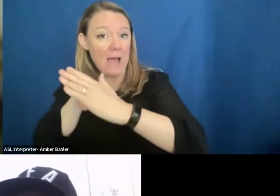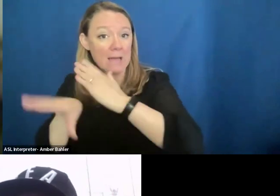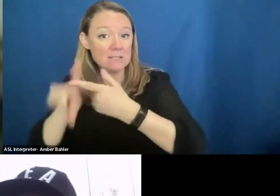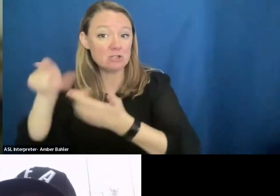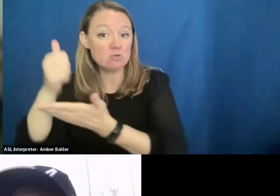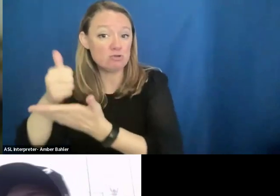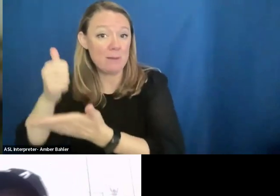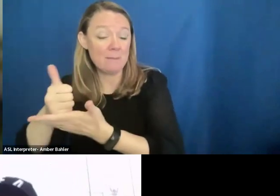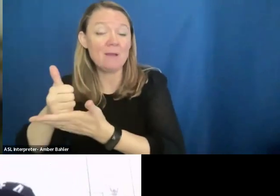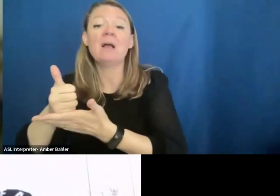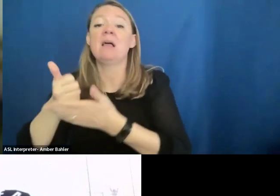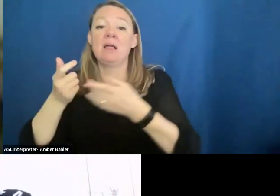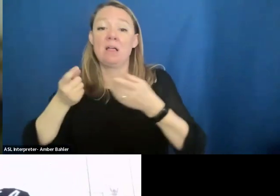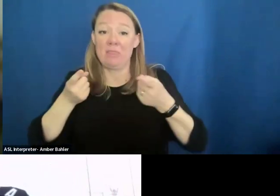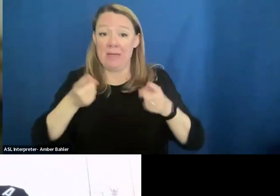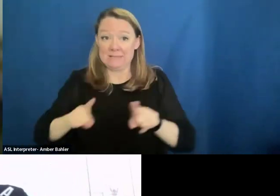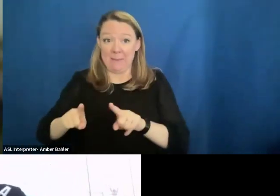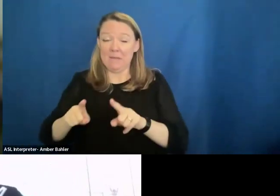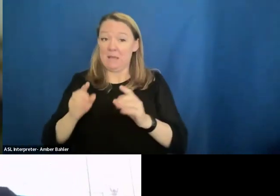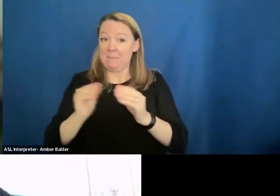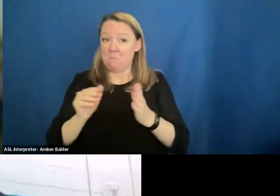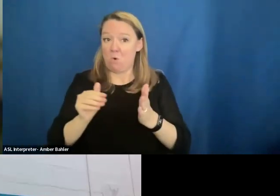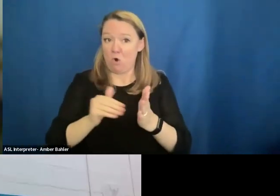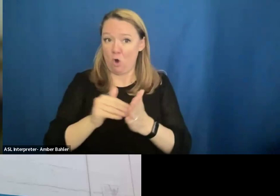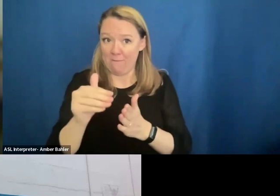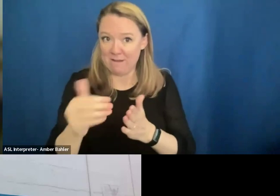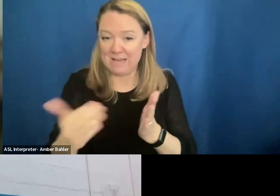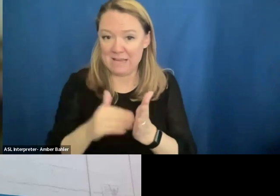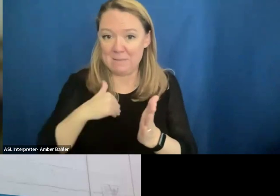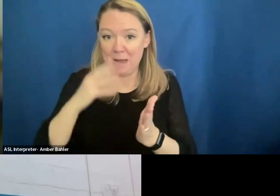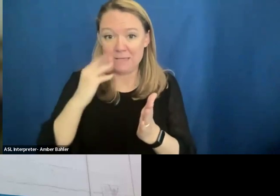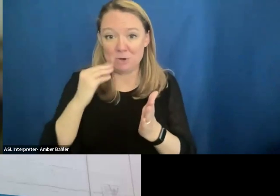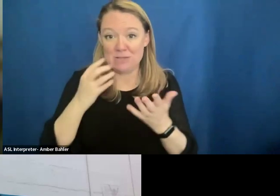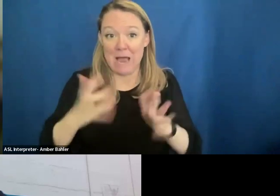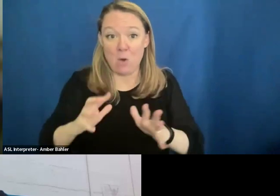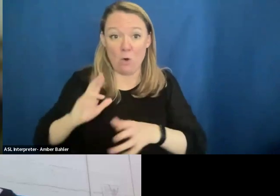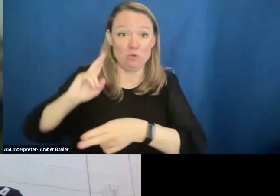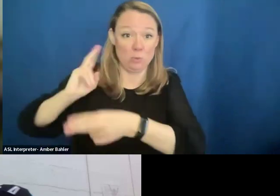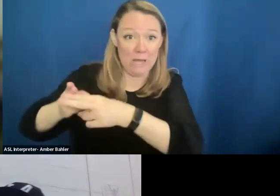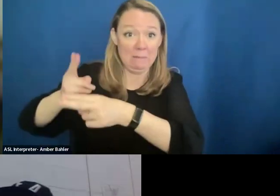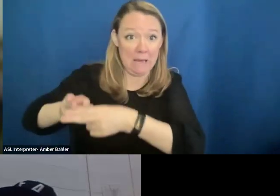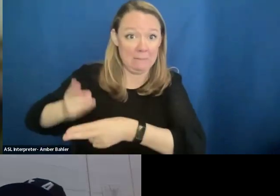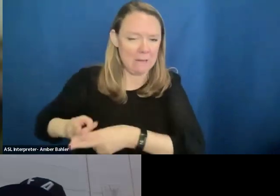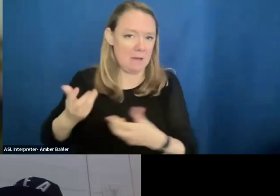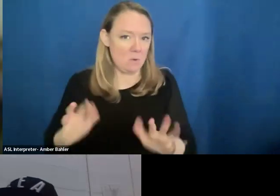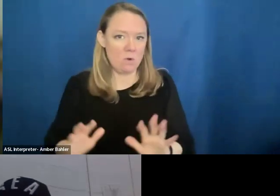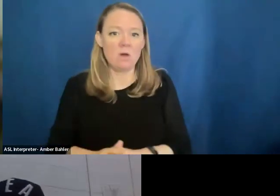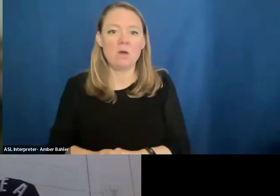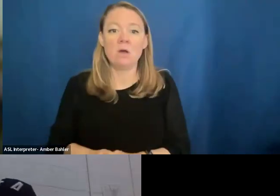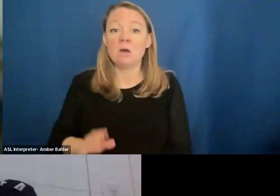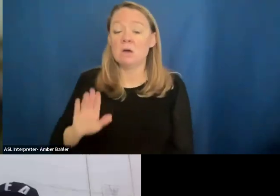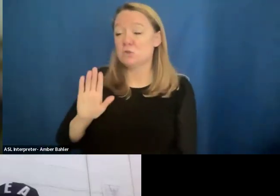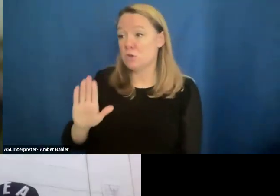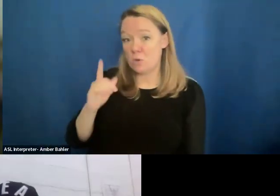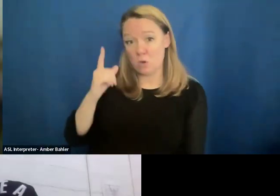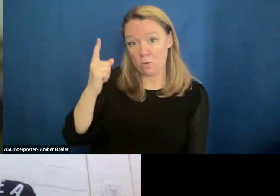more consistent basis in my experience, without naming names and entities. Okay. So your thought is, as we're thinking